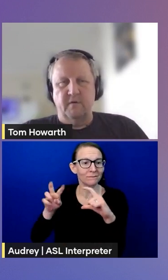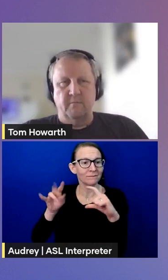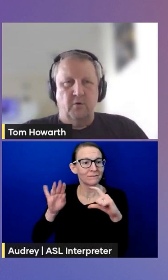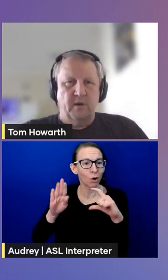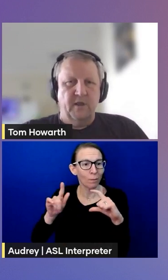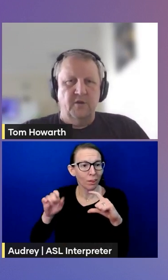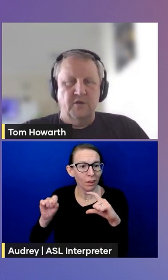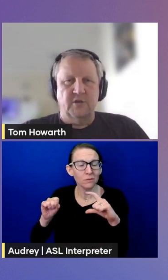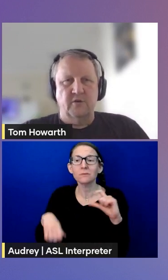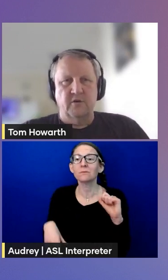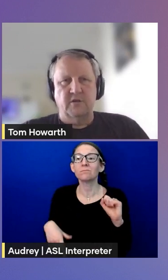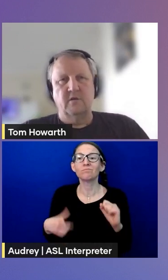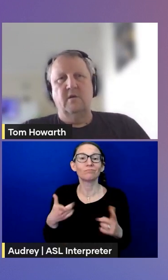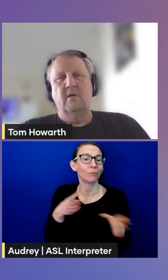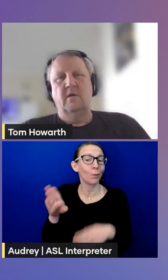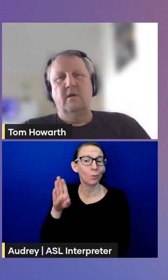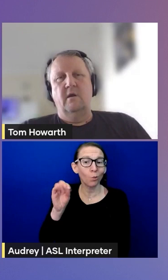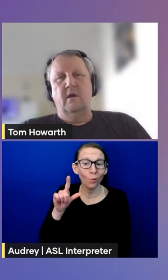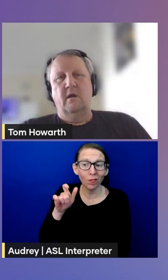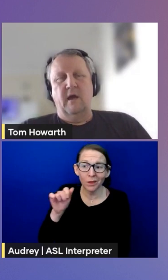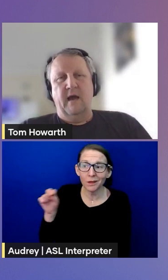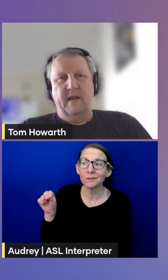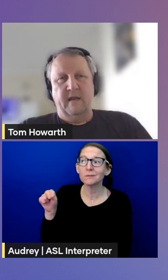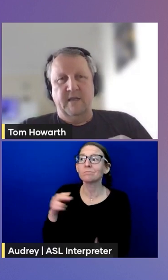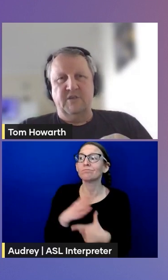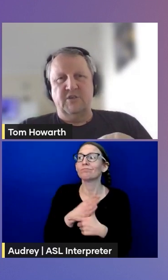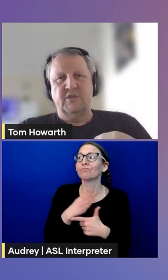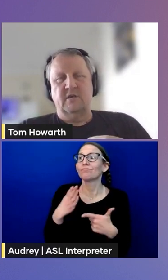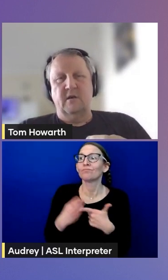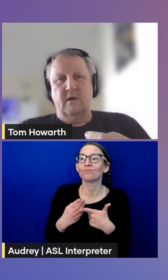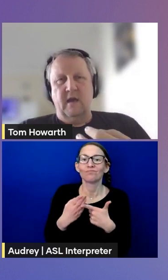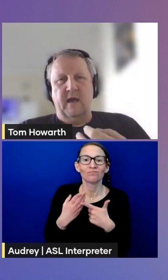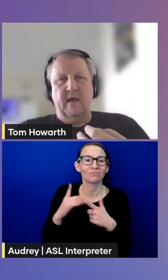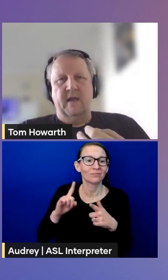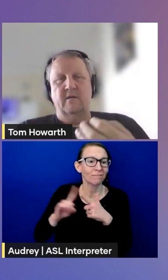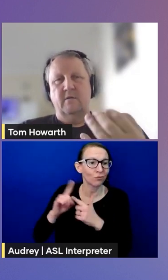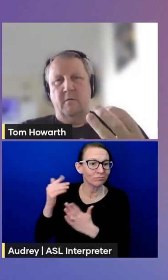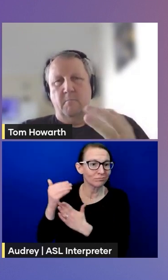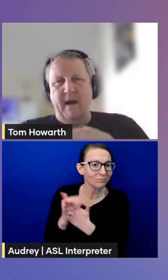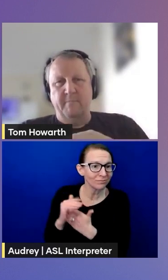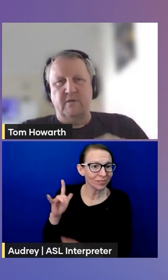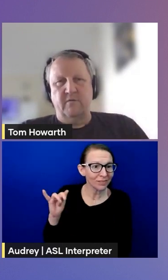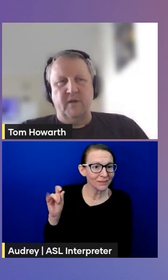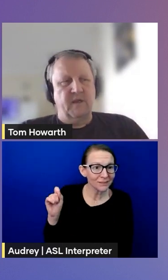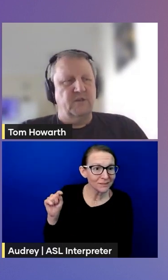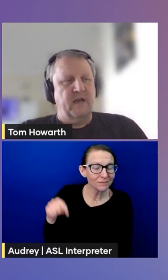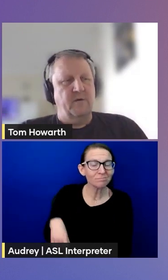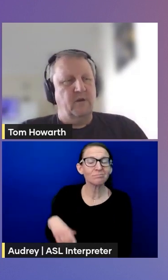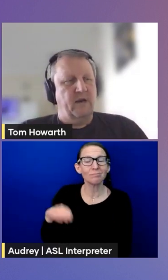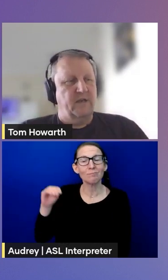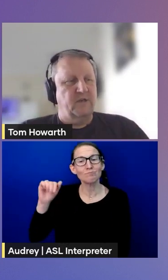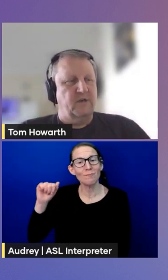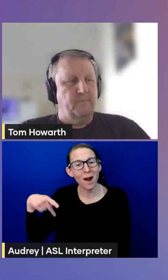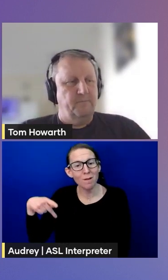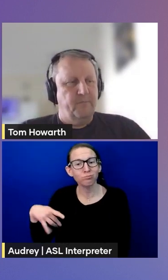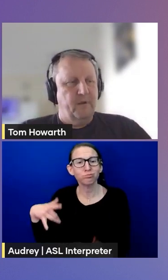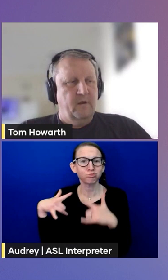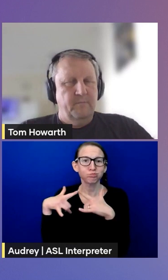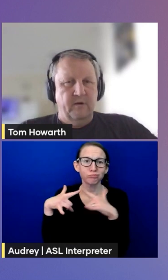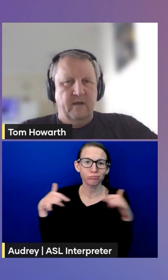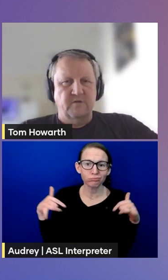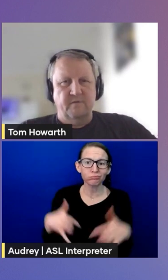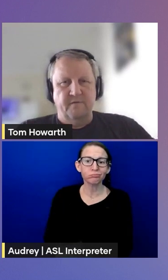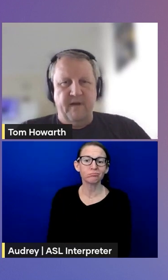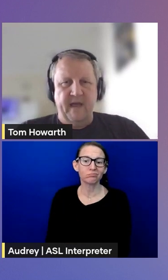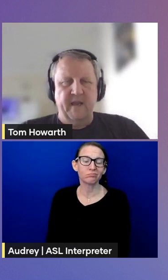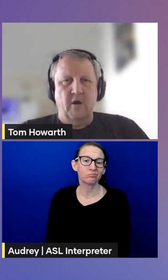in terms of booleans and lists and maps and things, now you can actually